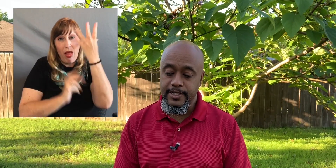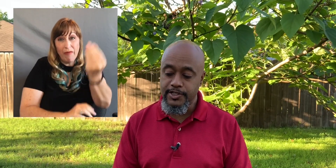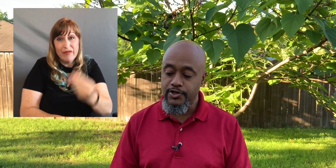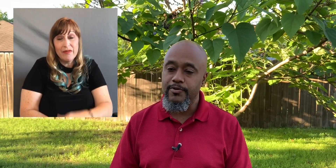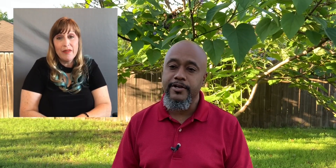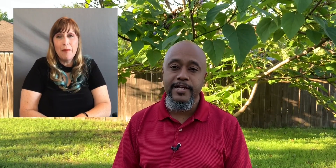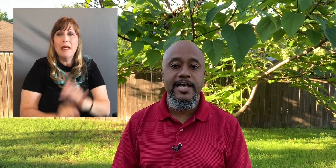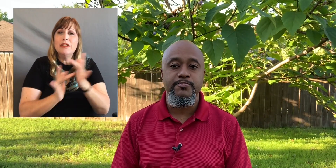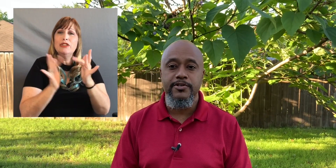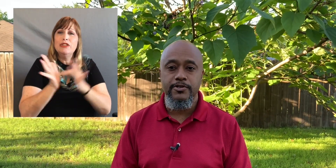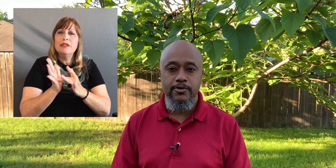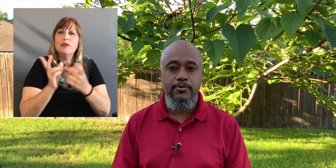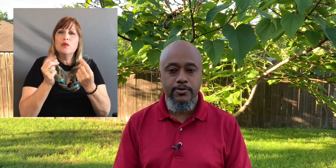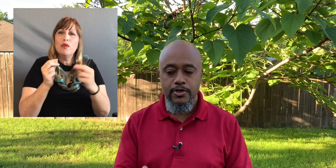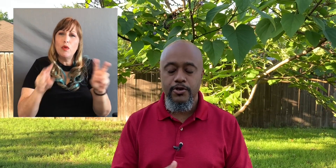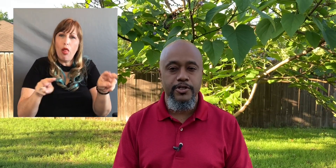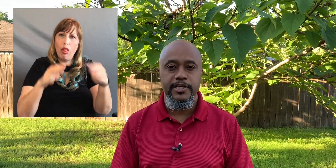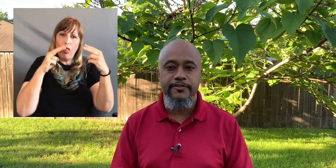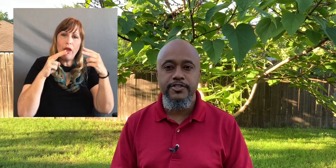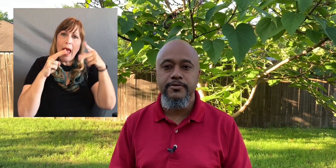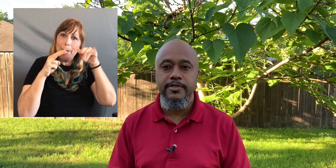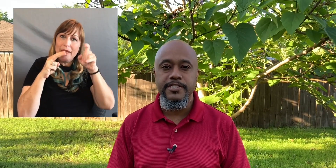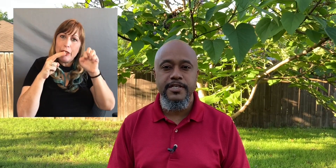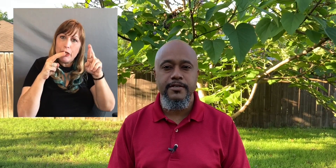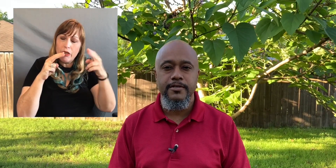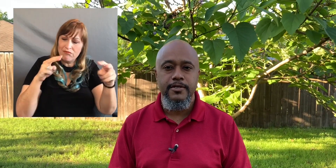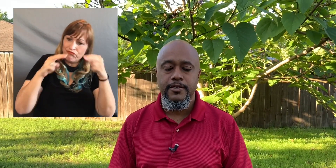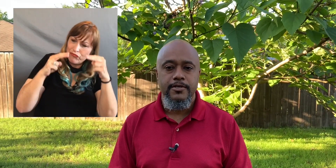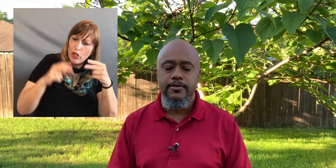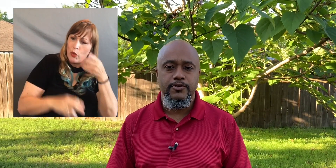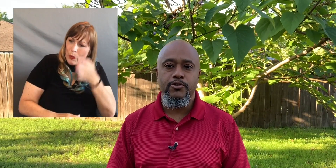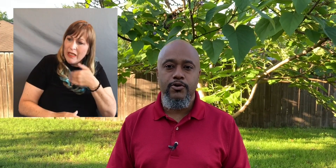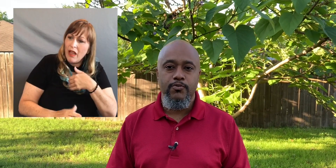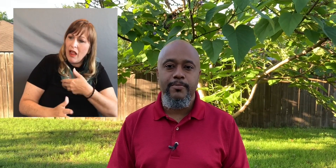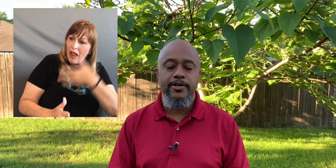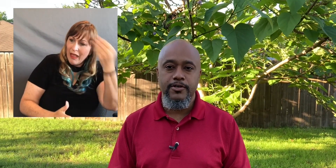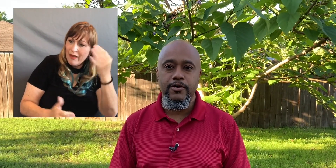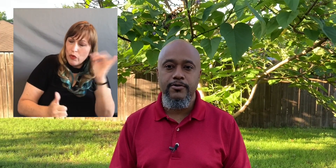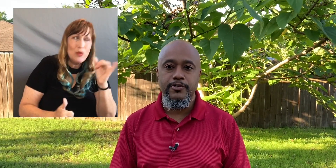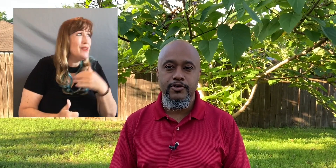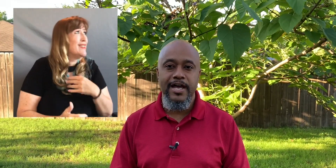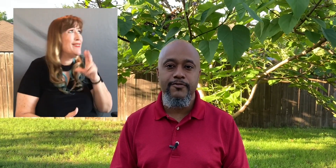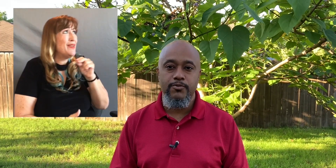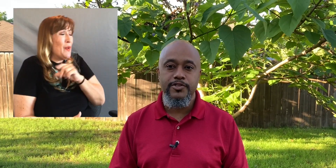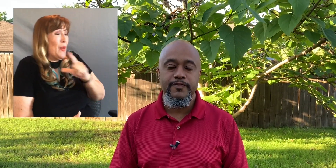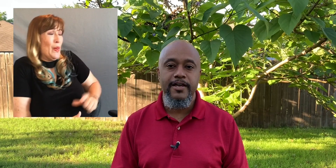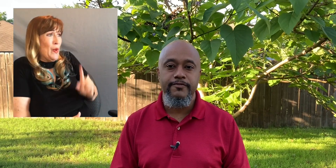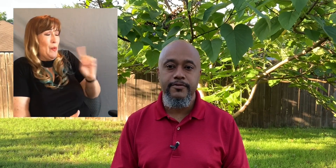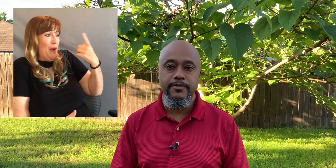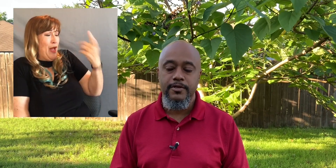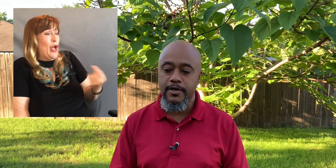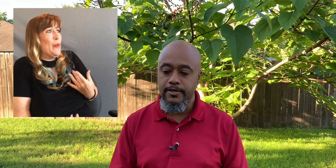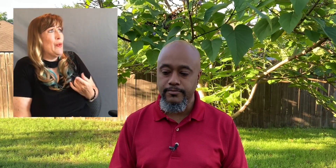and he turned around and asked Peter, you know, are you going to leave too? And he said, you know, no, Lord, where am I going to go? You know, you have the words of